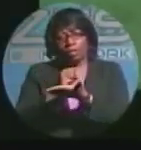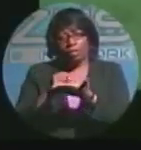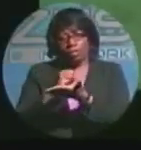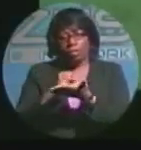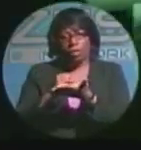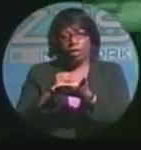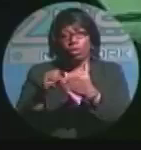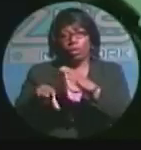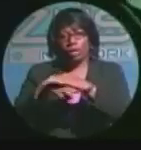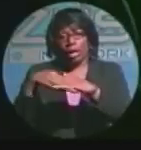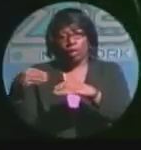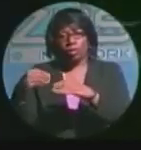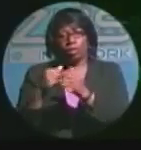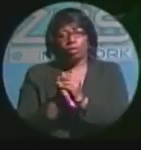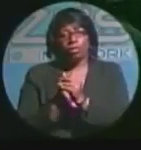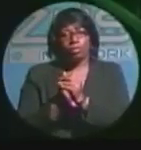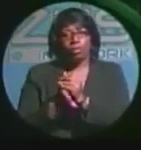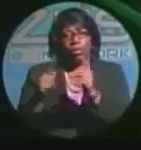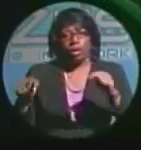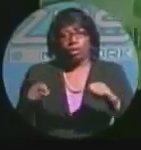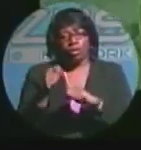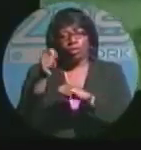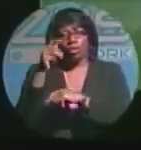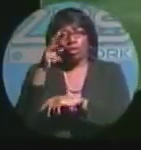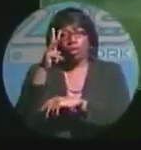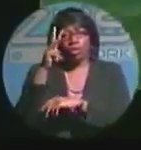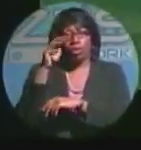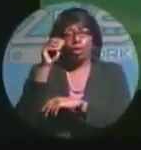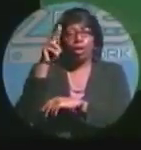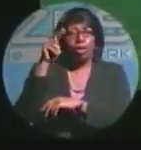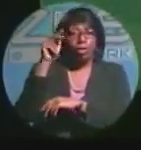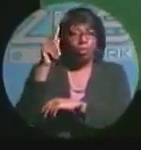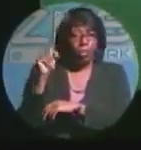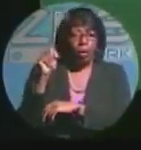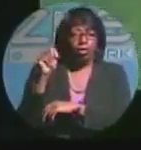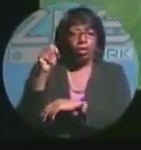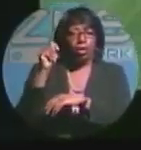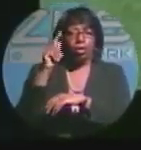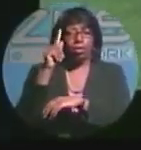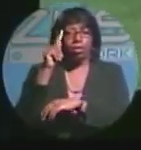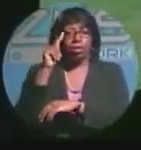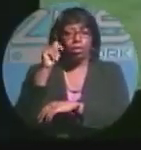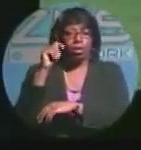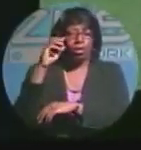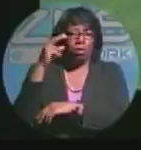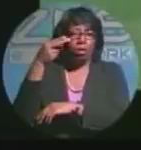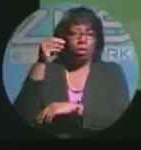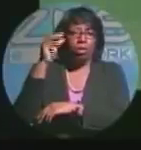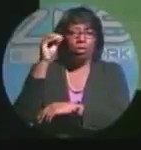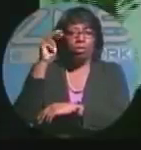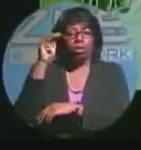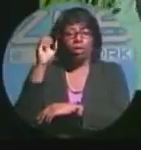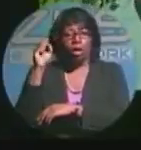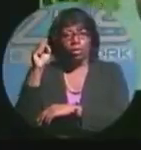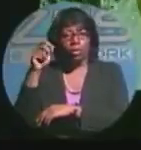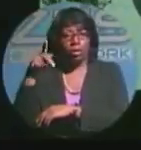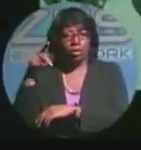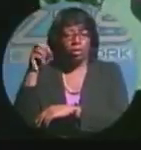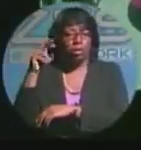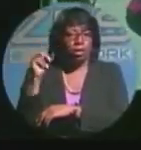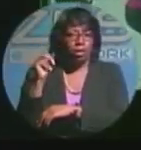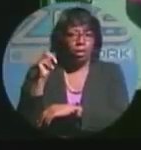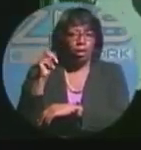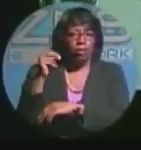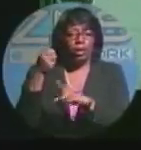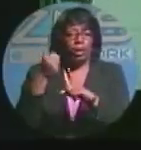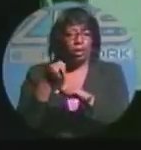was out. A trip to Mount Thompson, I saw banana trees that took a pounding from the hurricane. In the settlement of